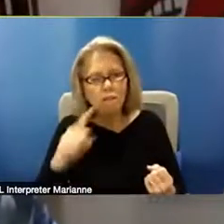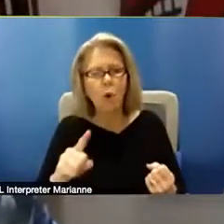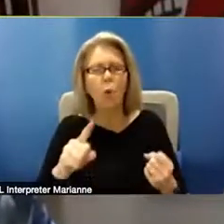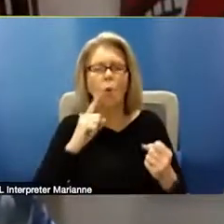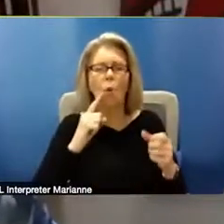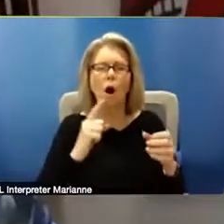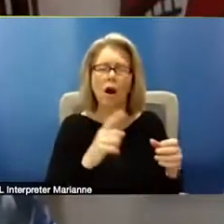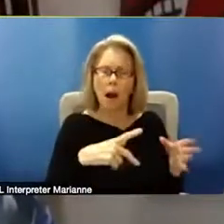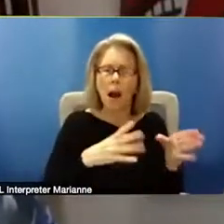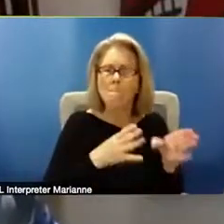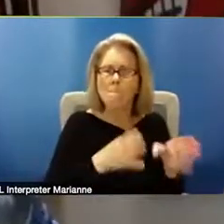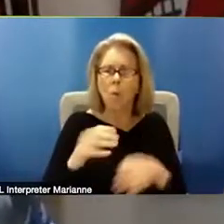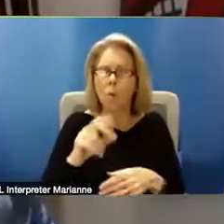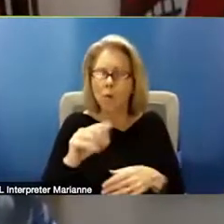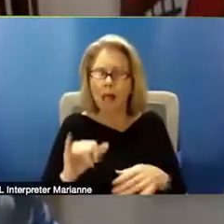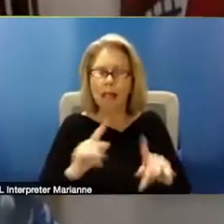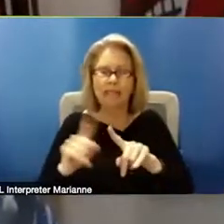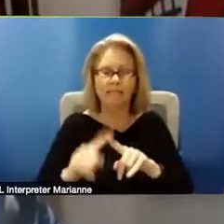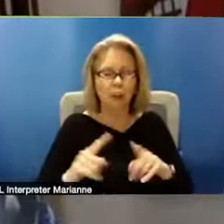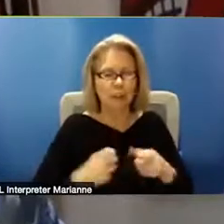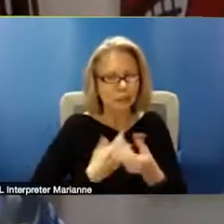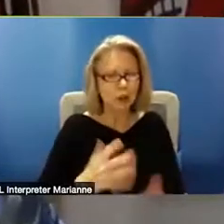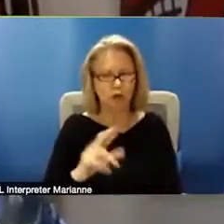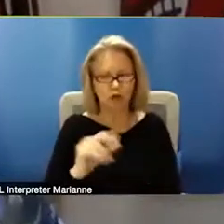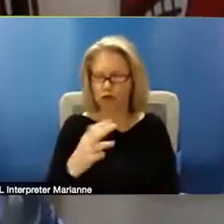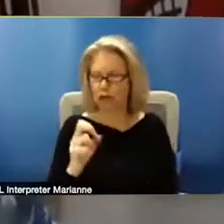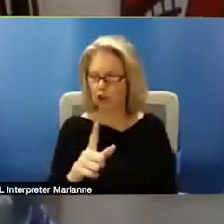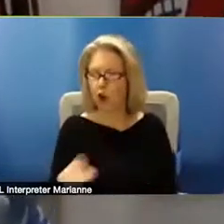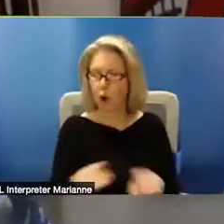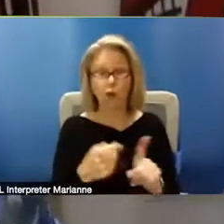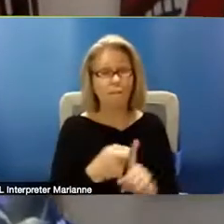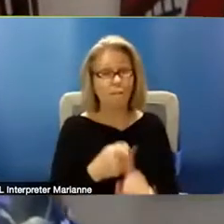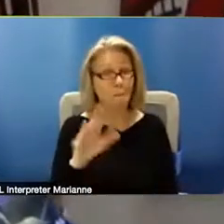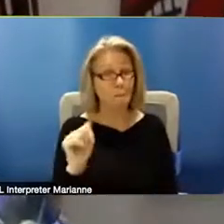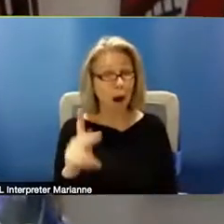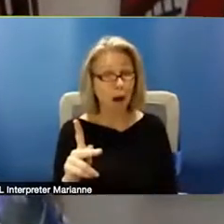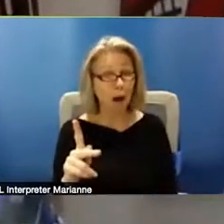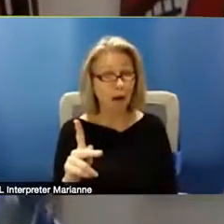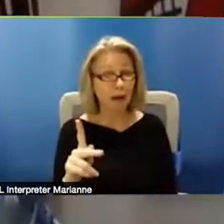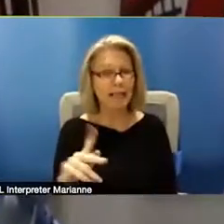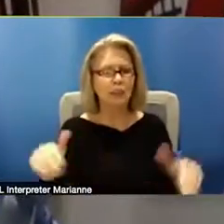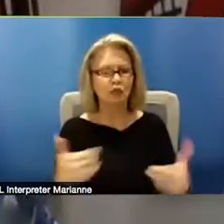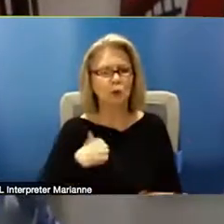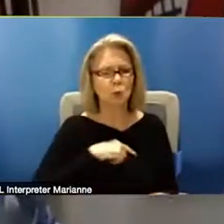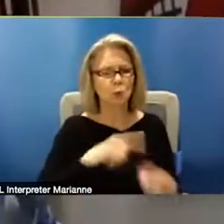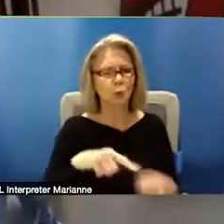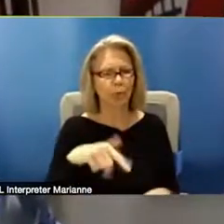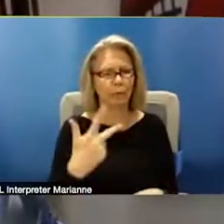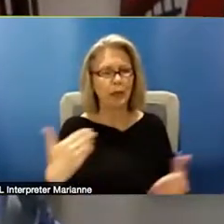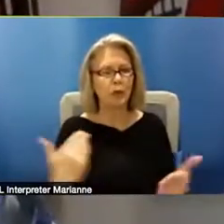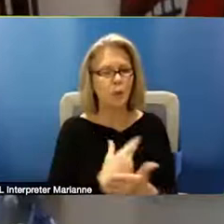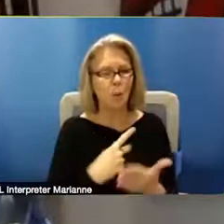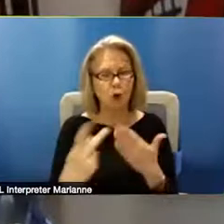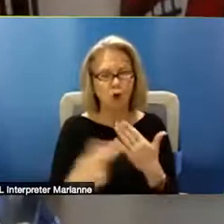locality through its nodal expressions. Rachel Wakes, also from Bach, introduced